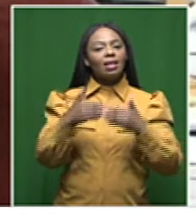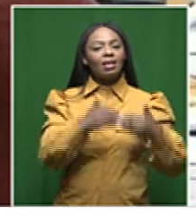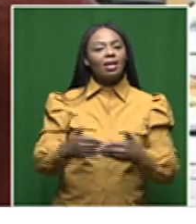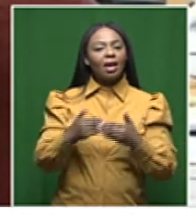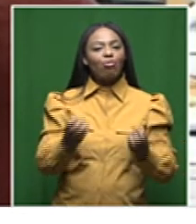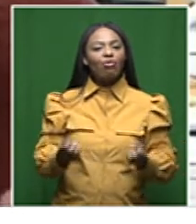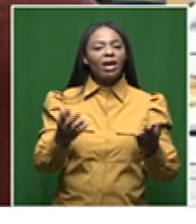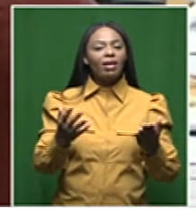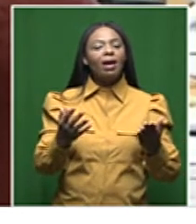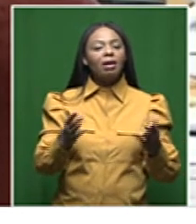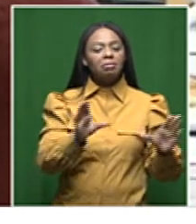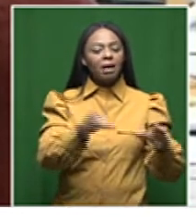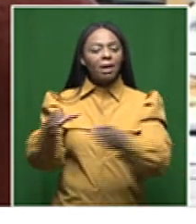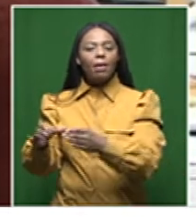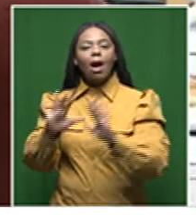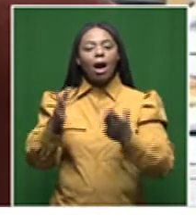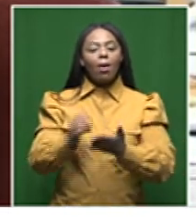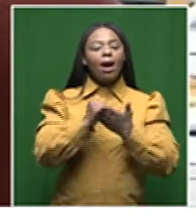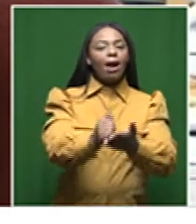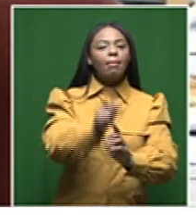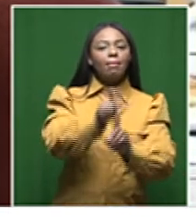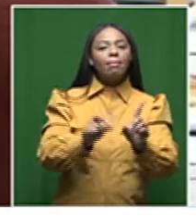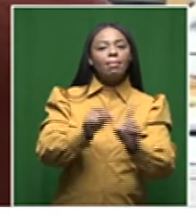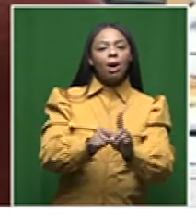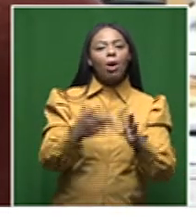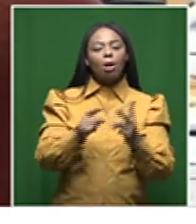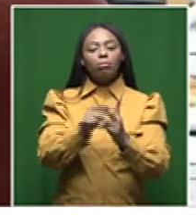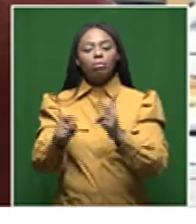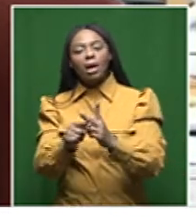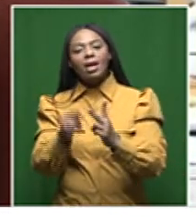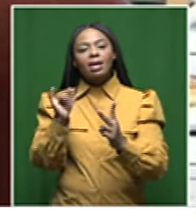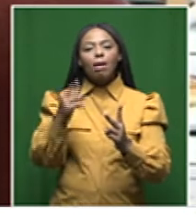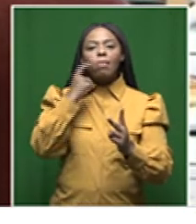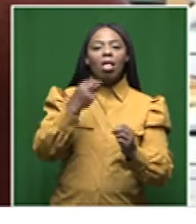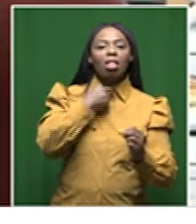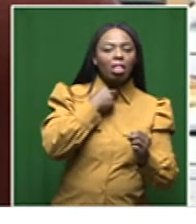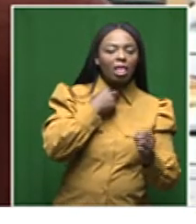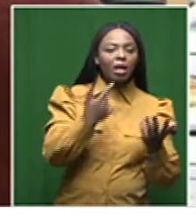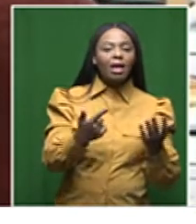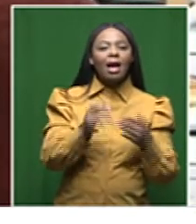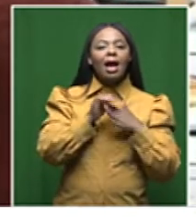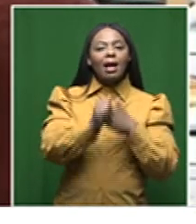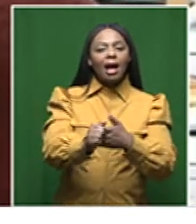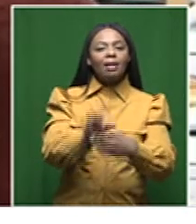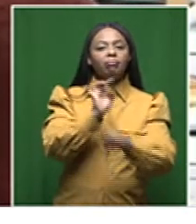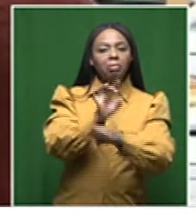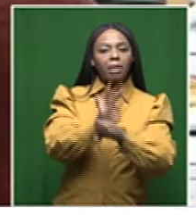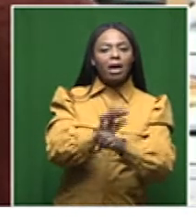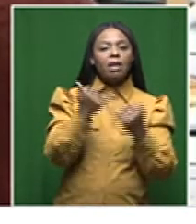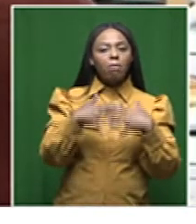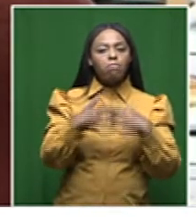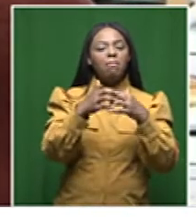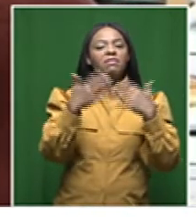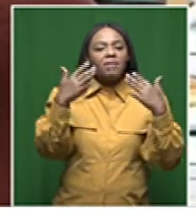in terms of helping the people that are suffering with infertility. So there are guidelines that have been developed.